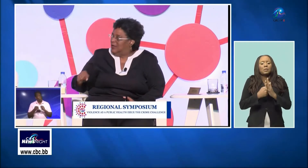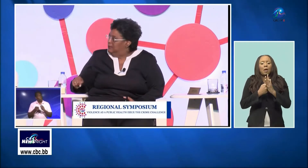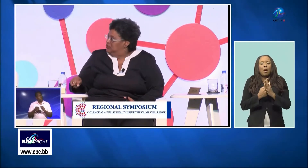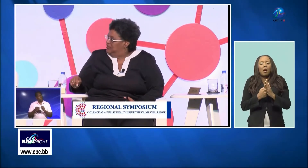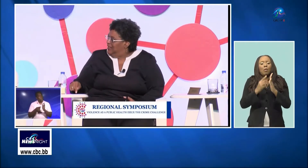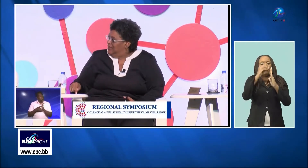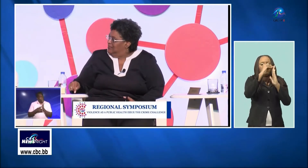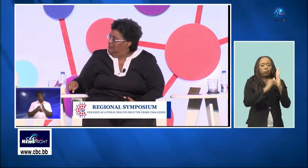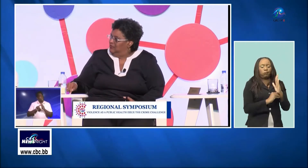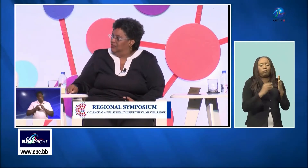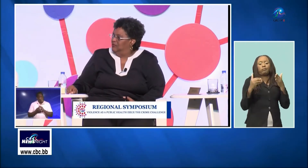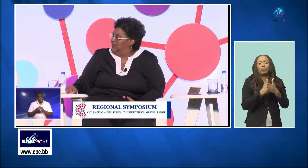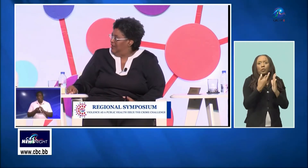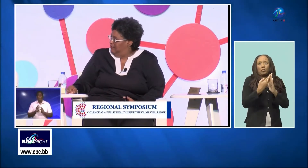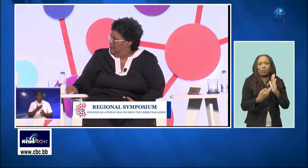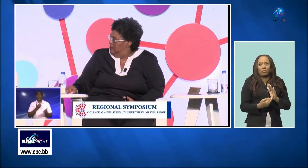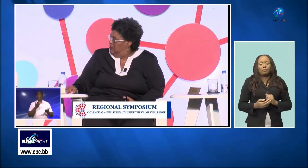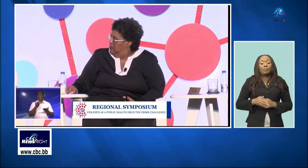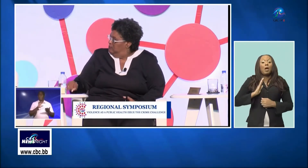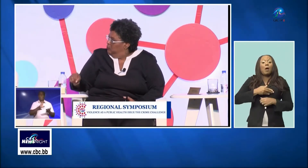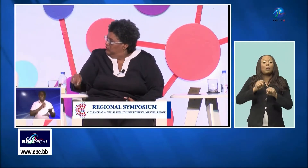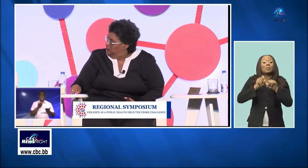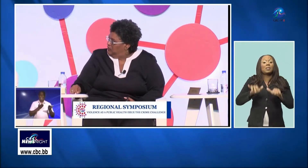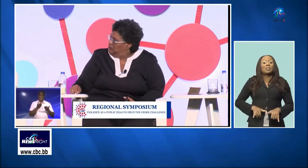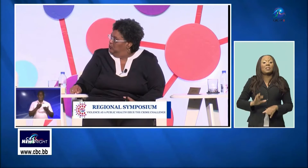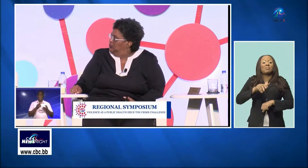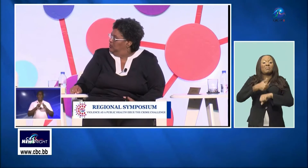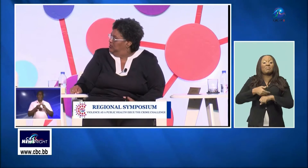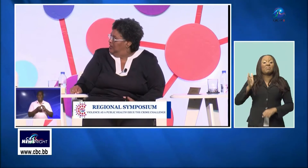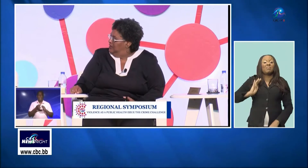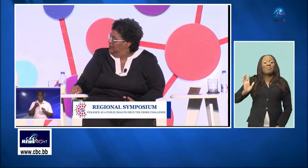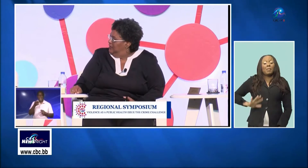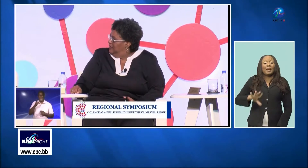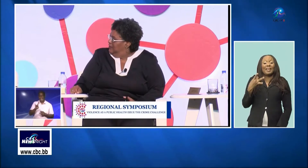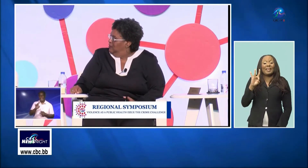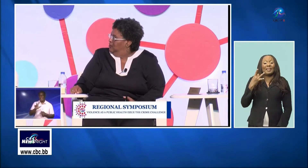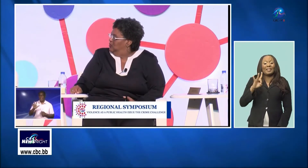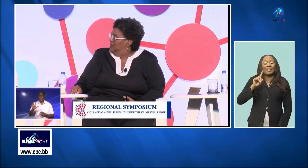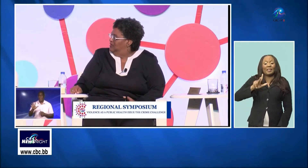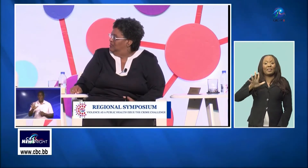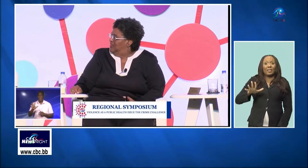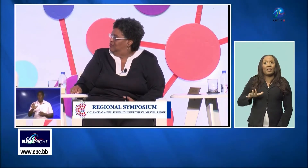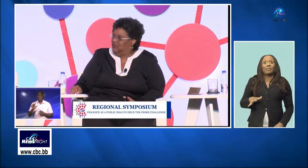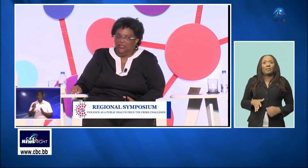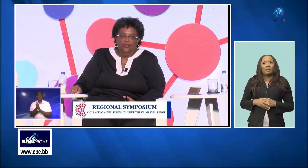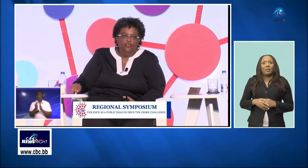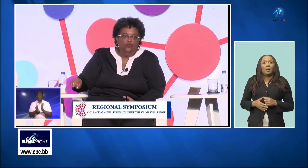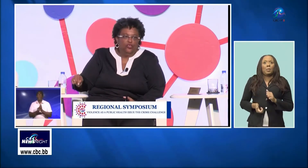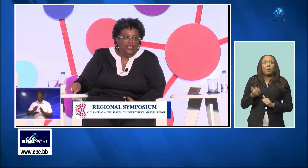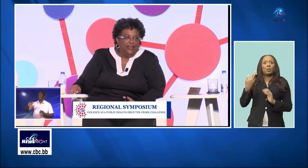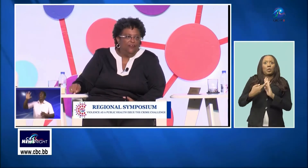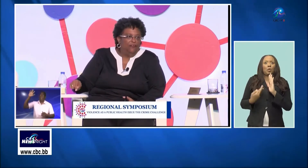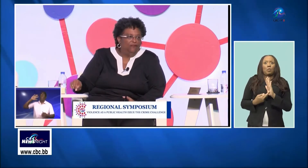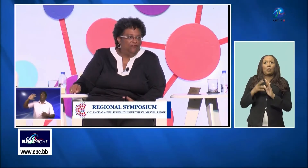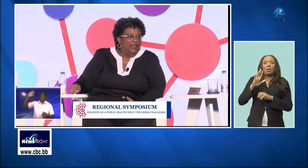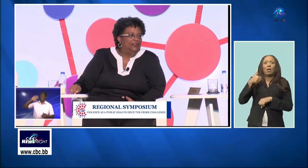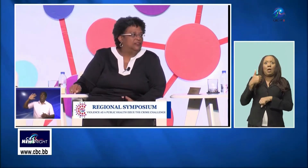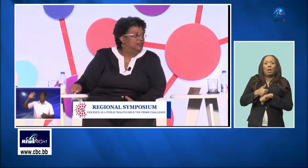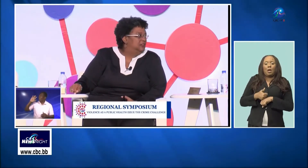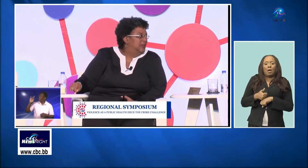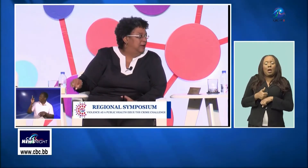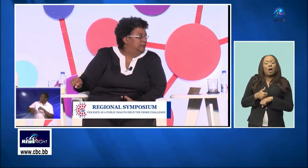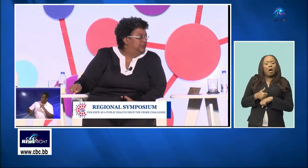was established in 1835. Most of its rules were done in the early 20th century. You cannot